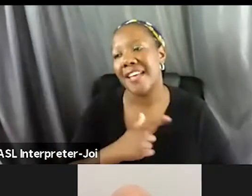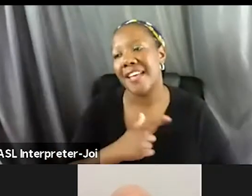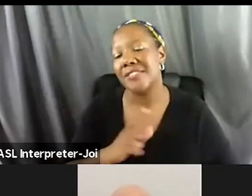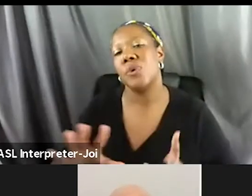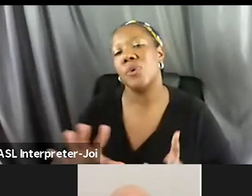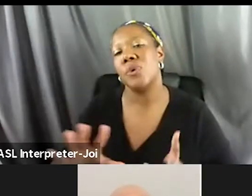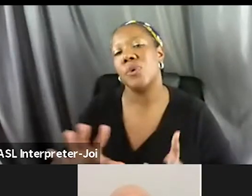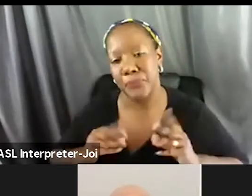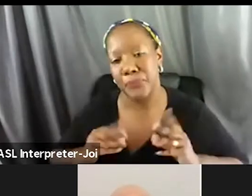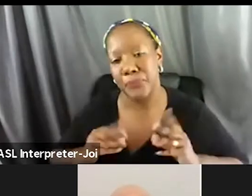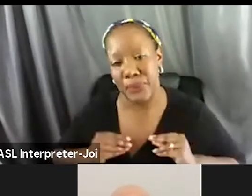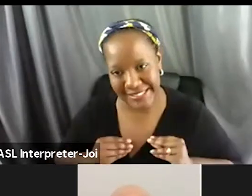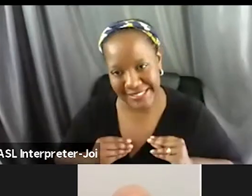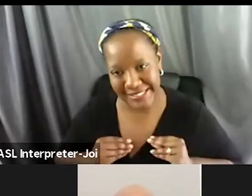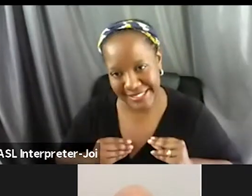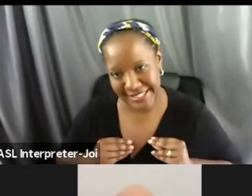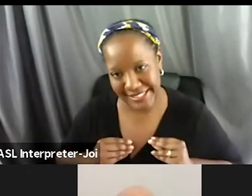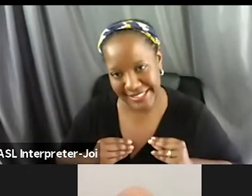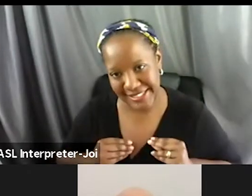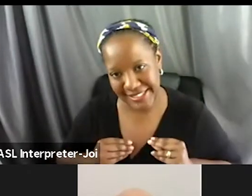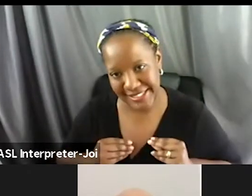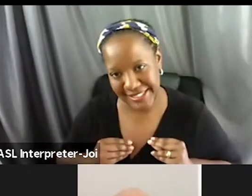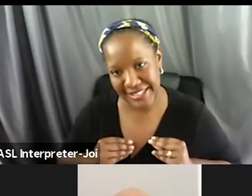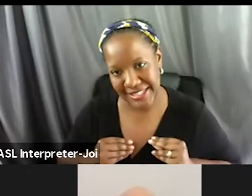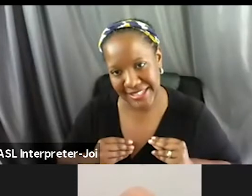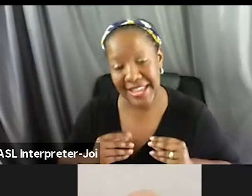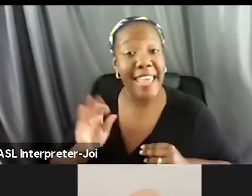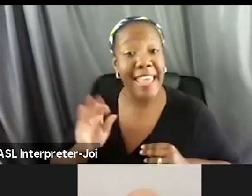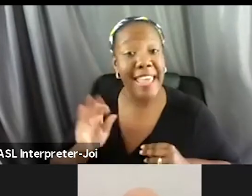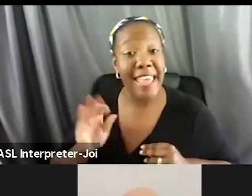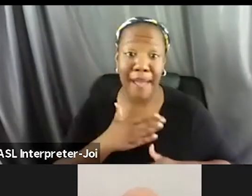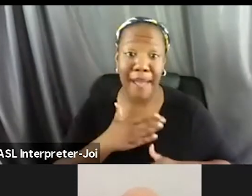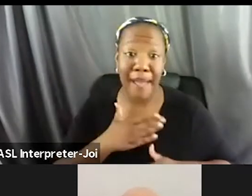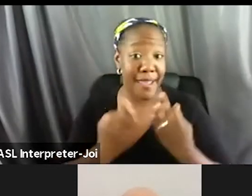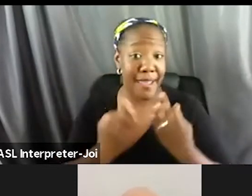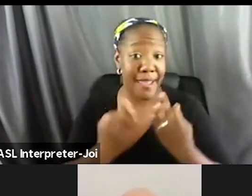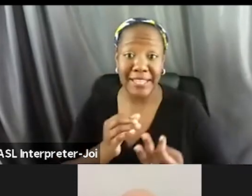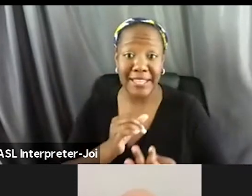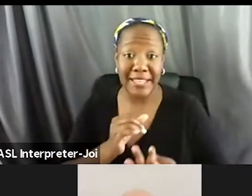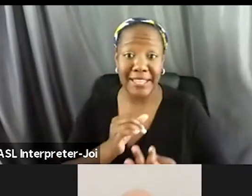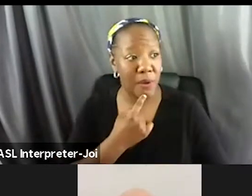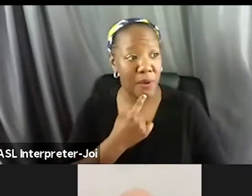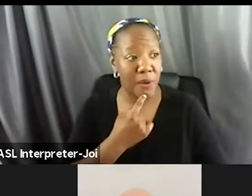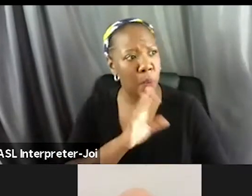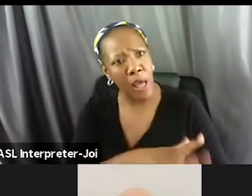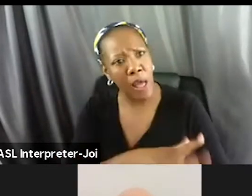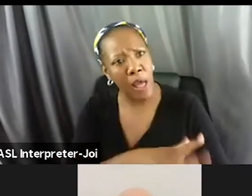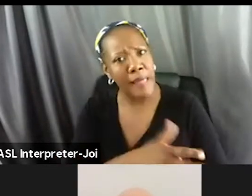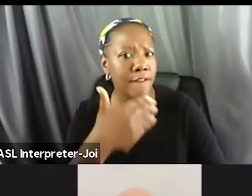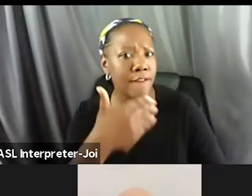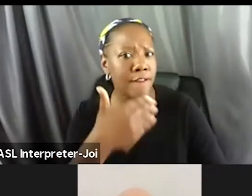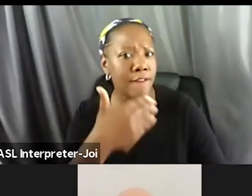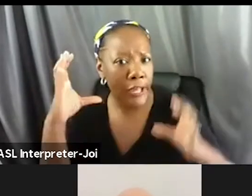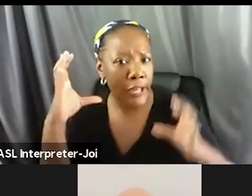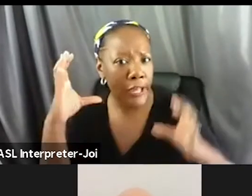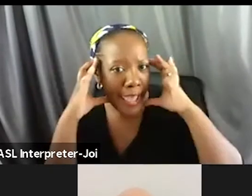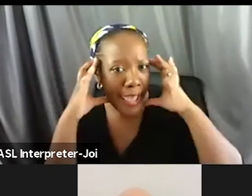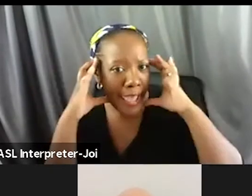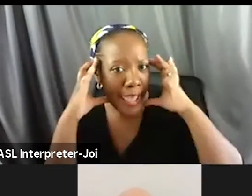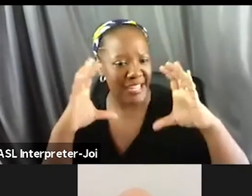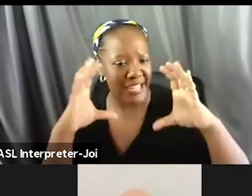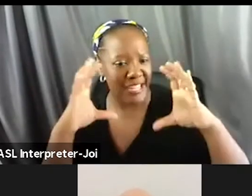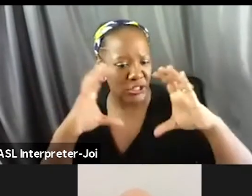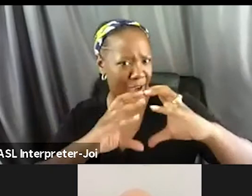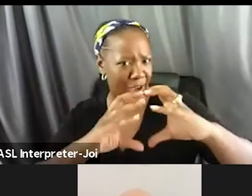because I know if my family didn't tell me, you know, well, at least you have a good noggin, at least it's round and perfect.